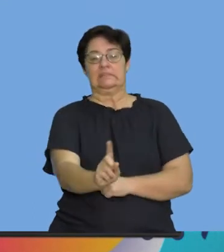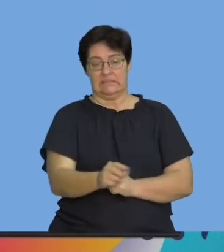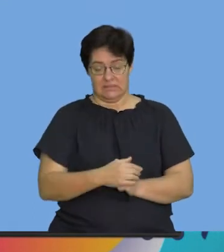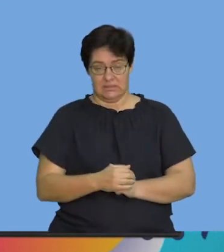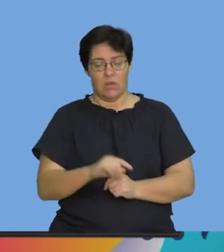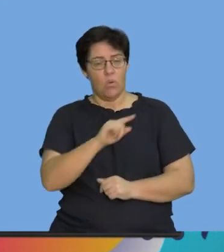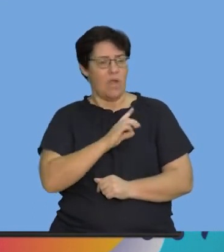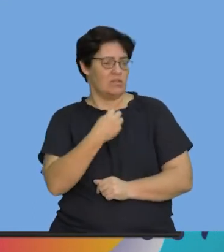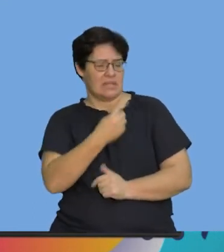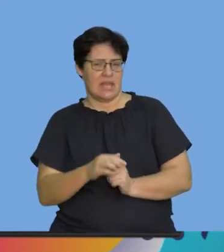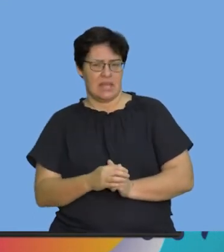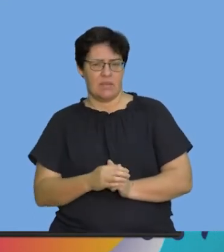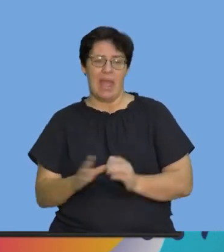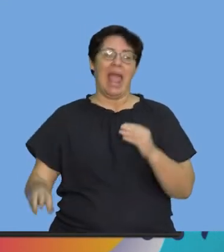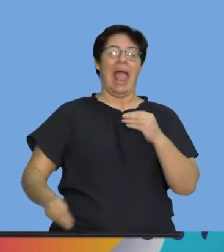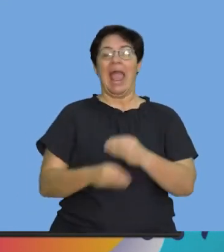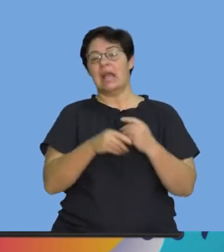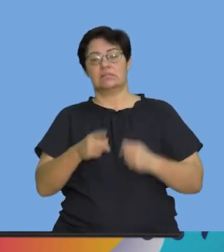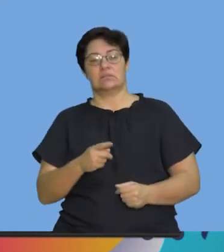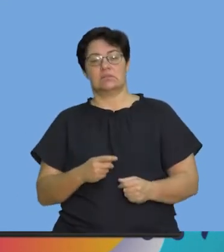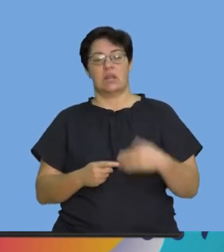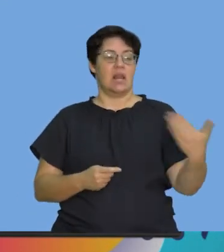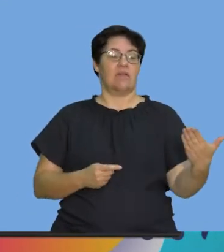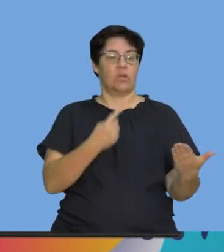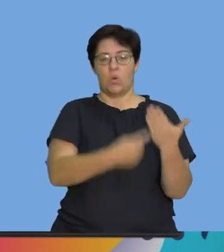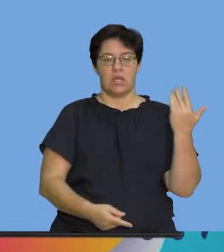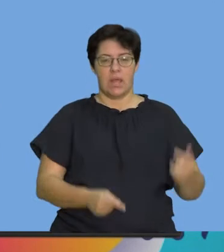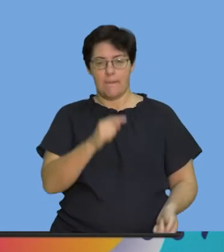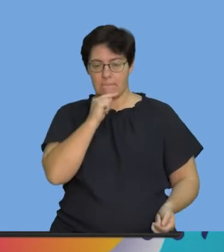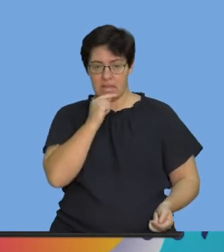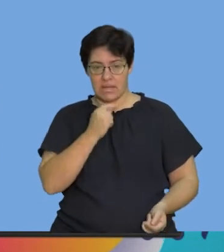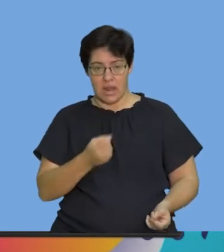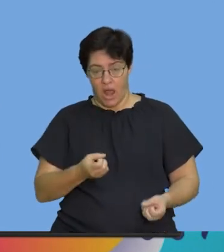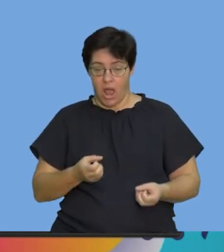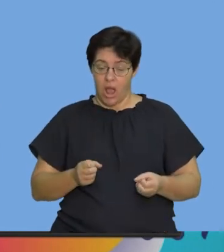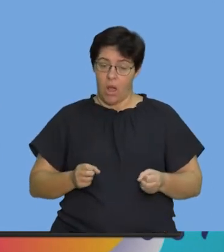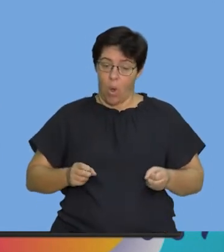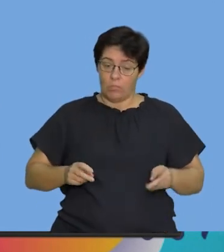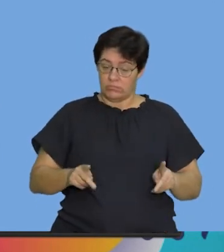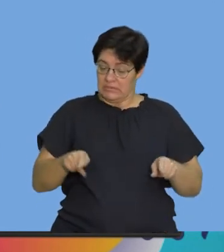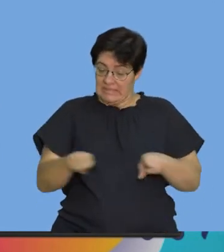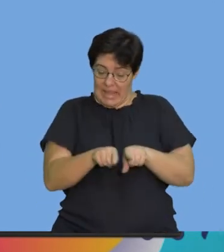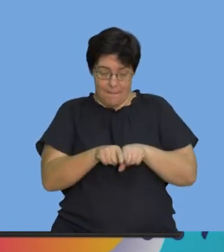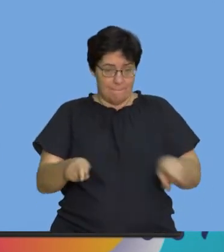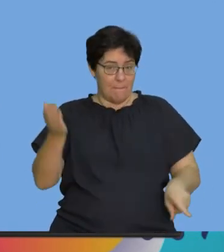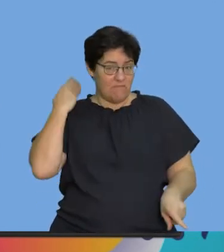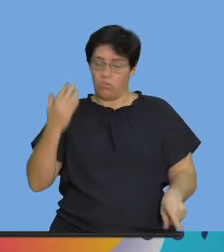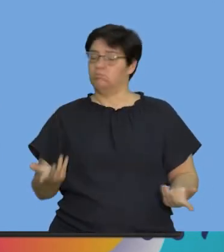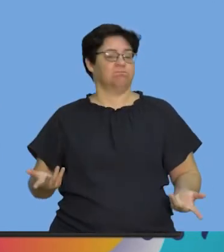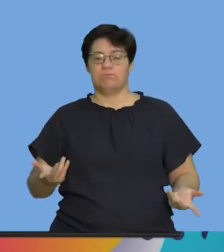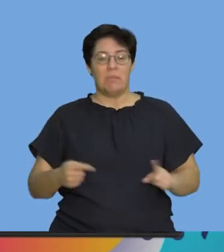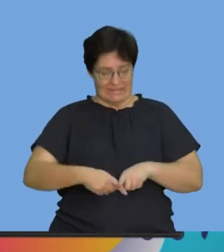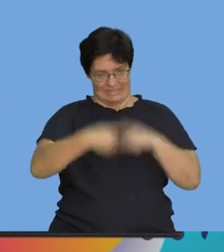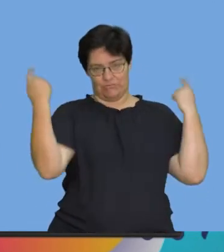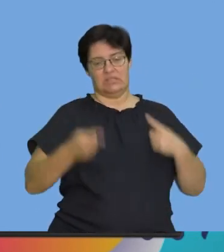just say, let me add it to the left, the equation is no longer what I gave you. Then it's a different thing altogether. It's the same